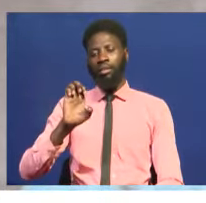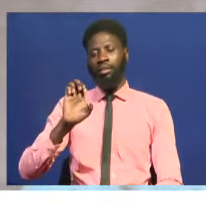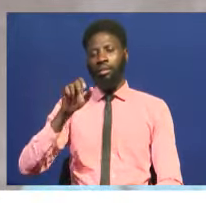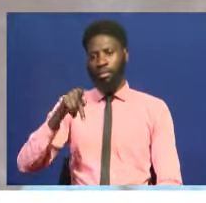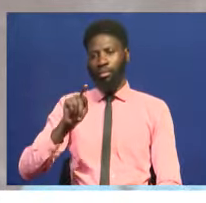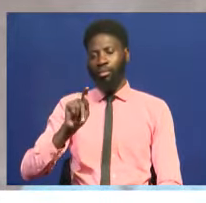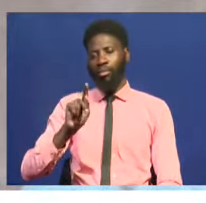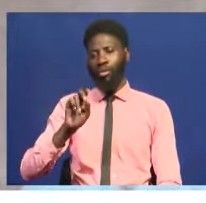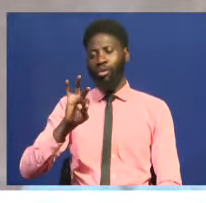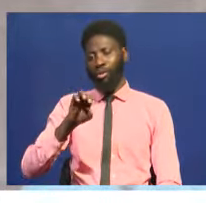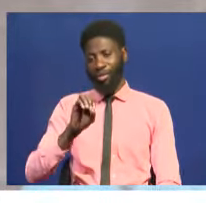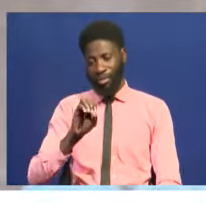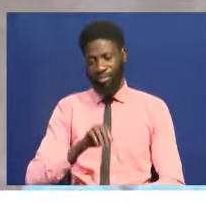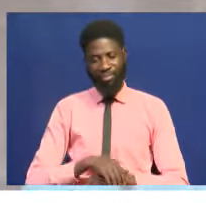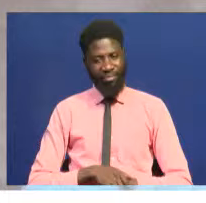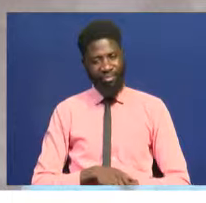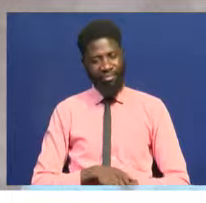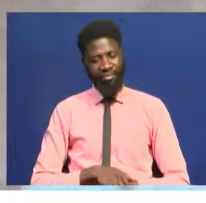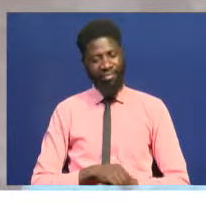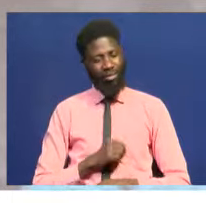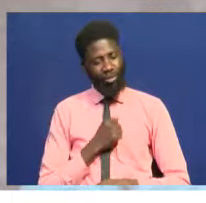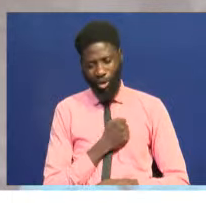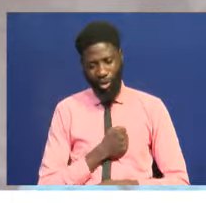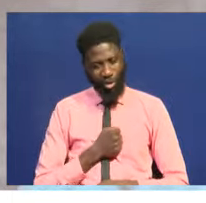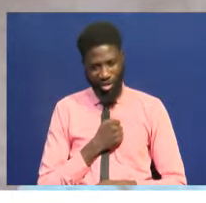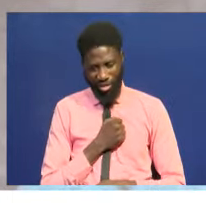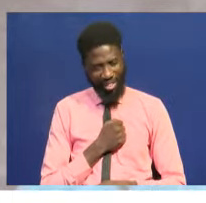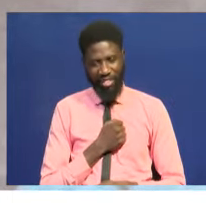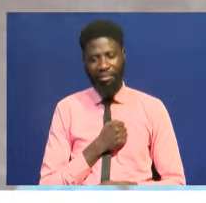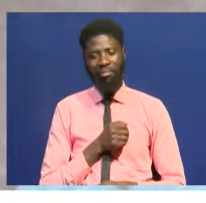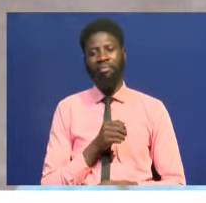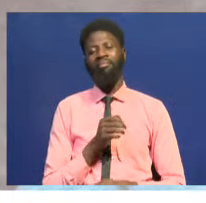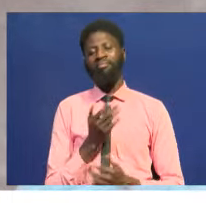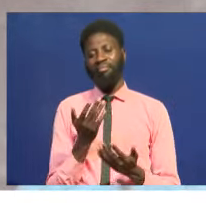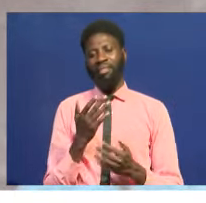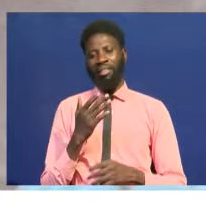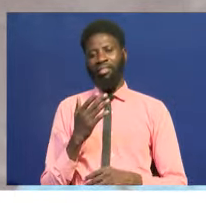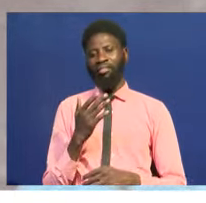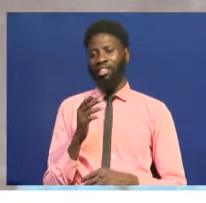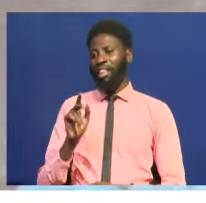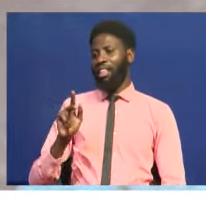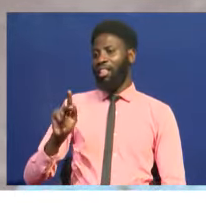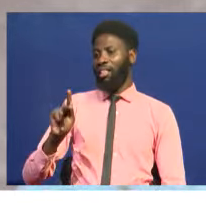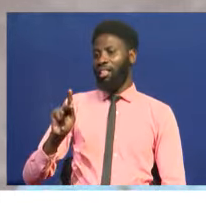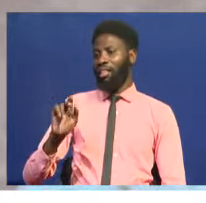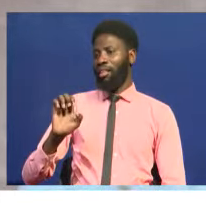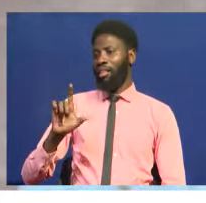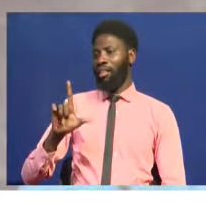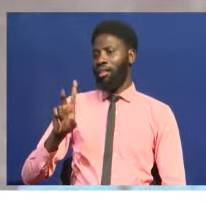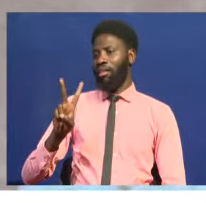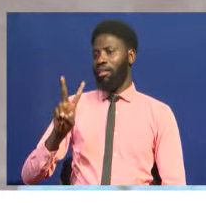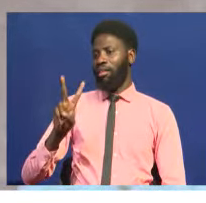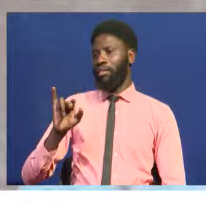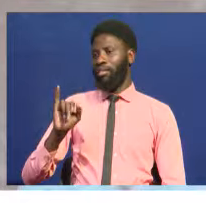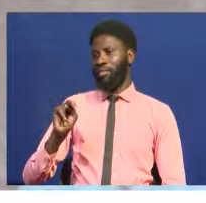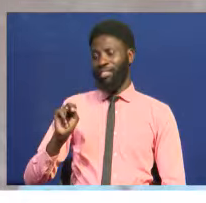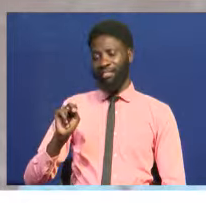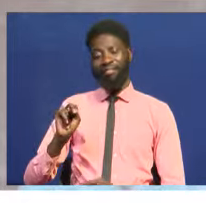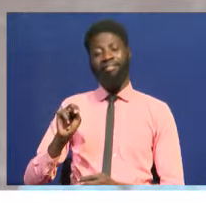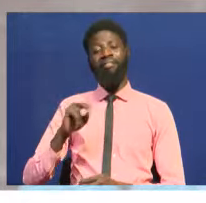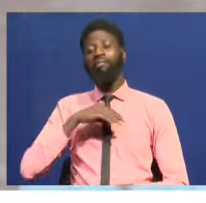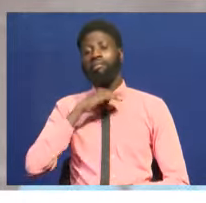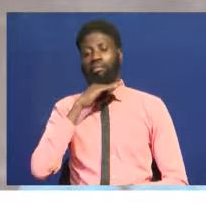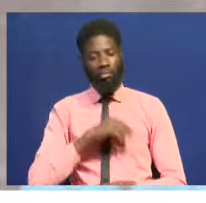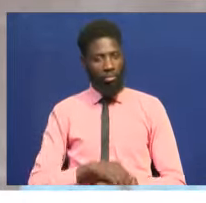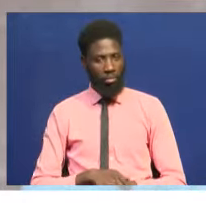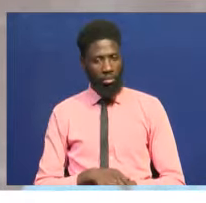kwa kumpoteza huyu kijana wetu Kelvin. Poleni sana. And we